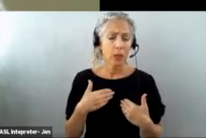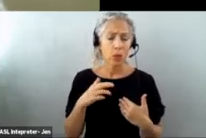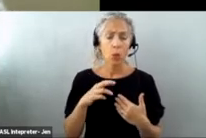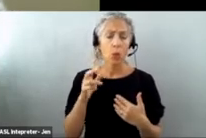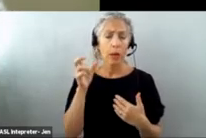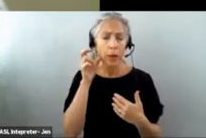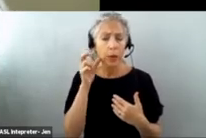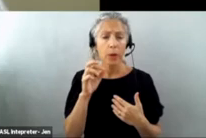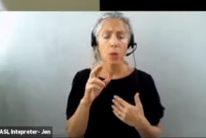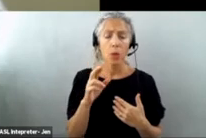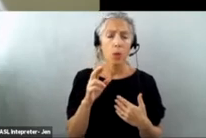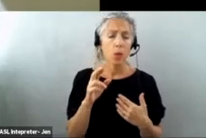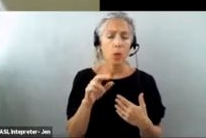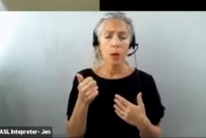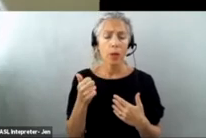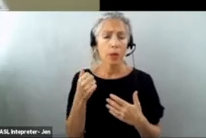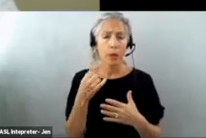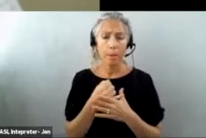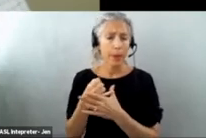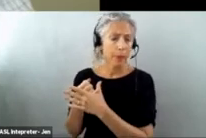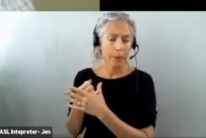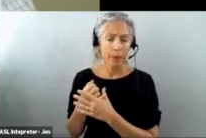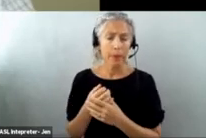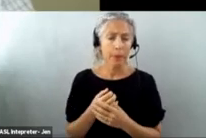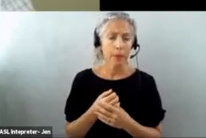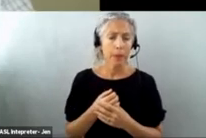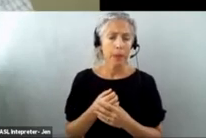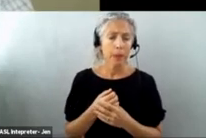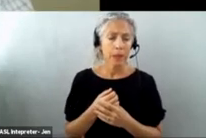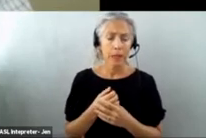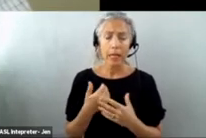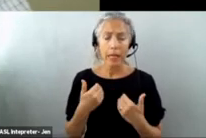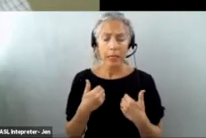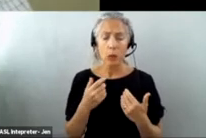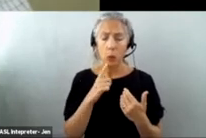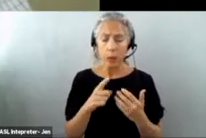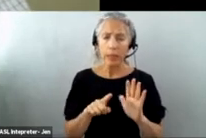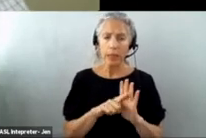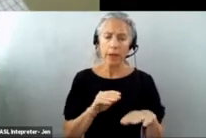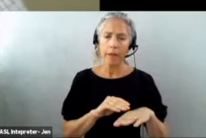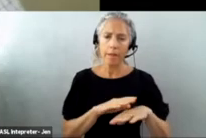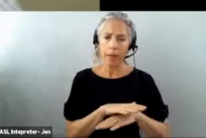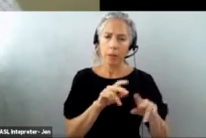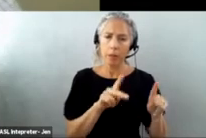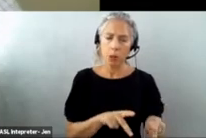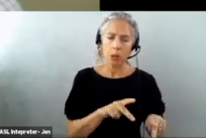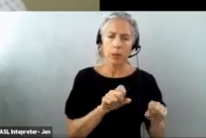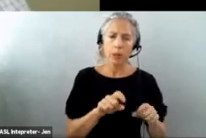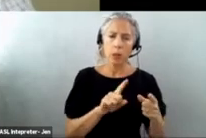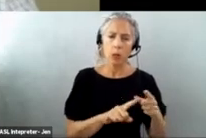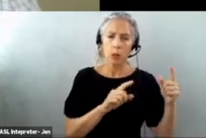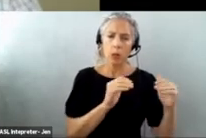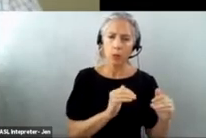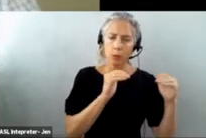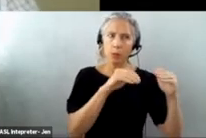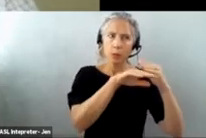hearing or other impairments, it has a significant effect on that individual's ability to move into